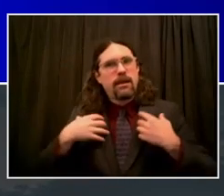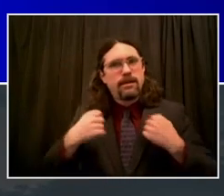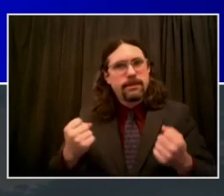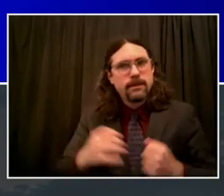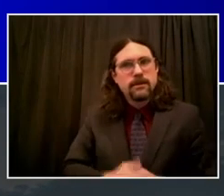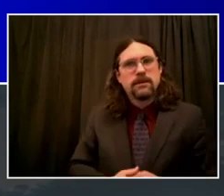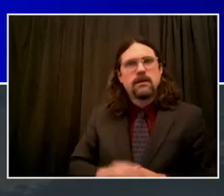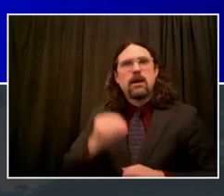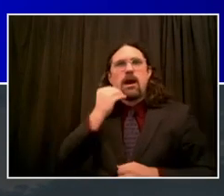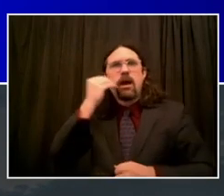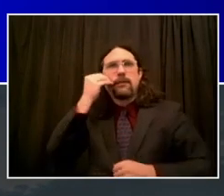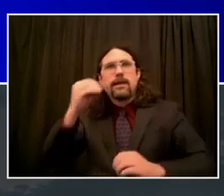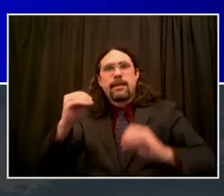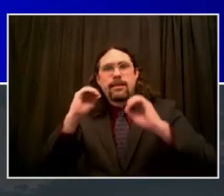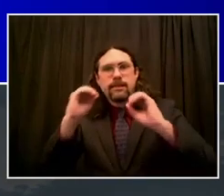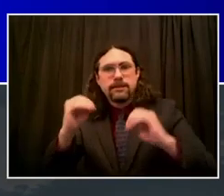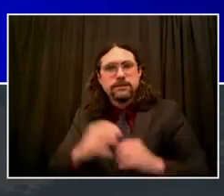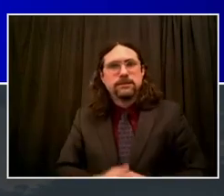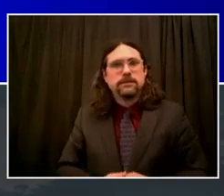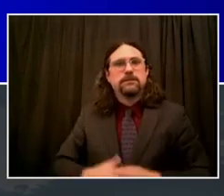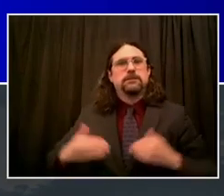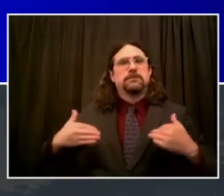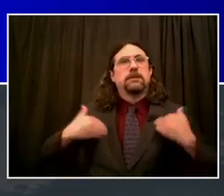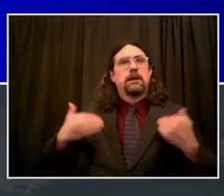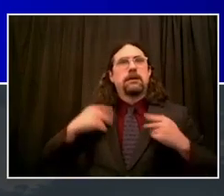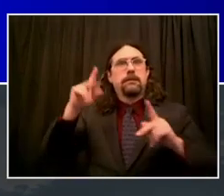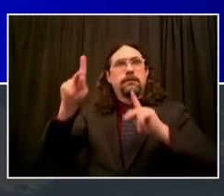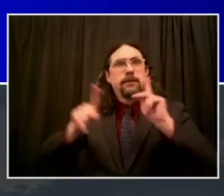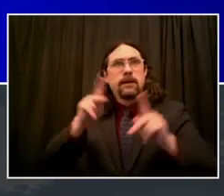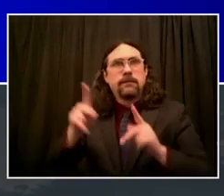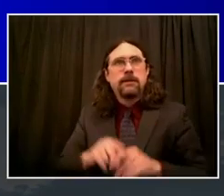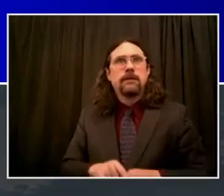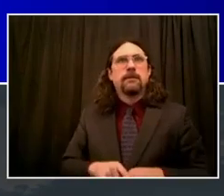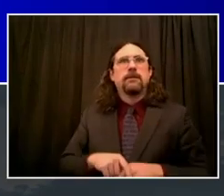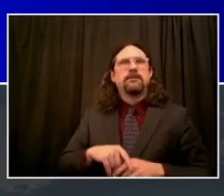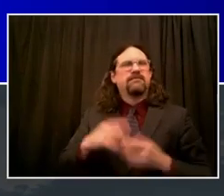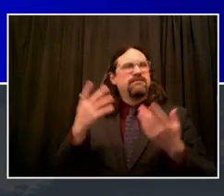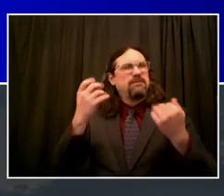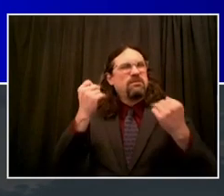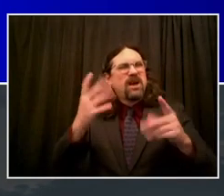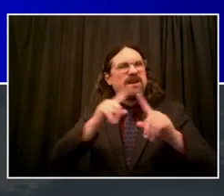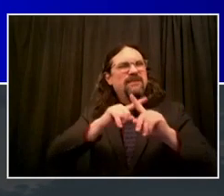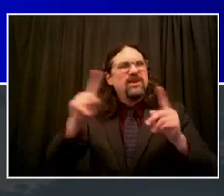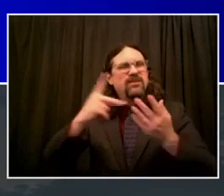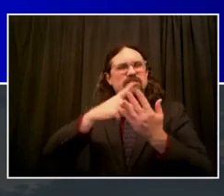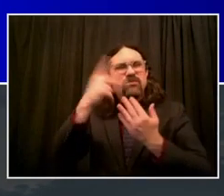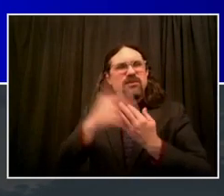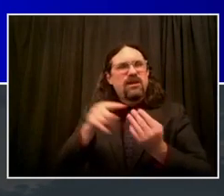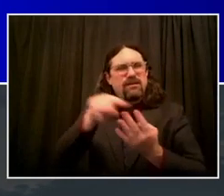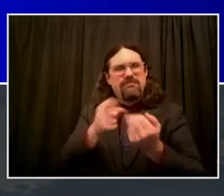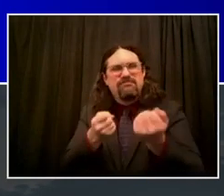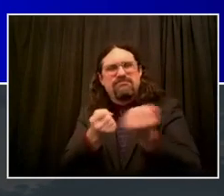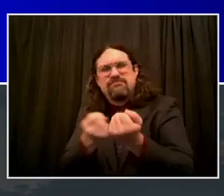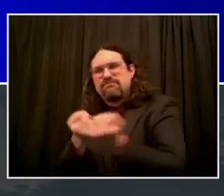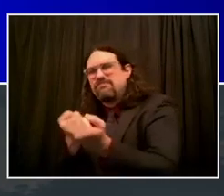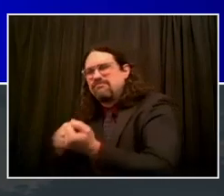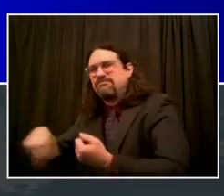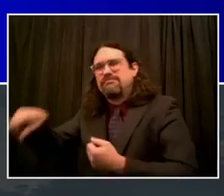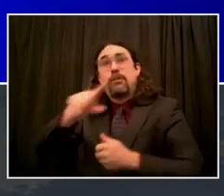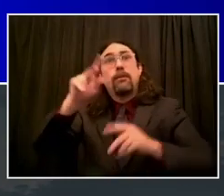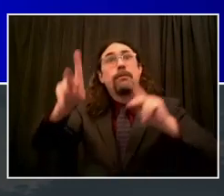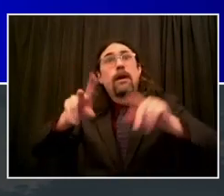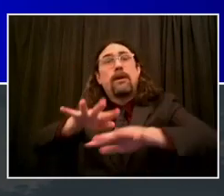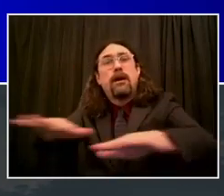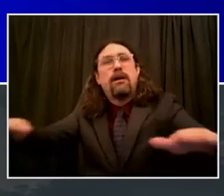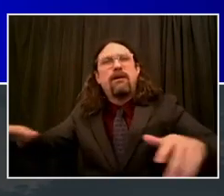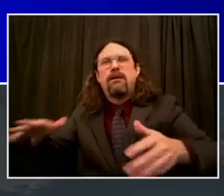foster care. So many important and crucial services this city needs. Well, we know that a lot of the people who do this